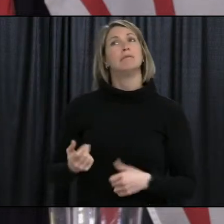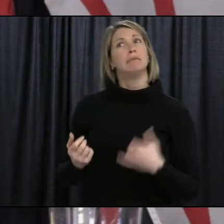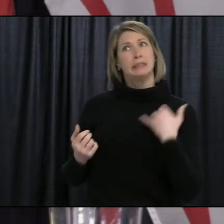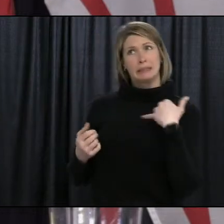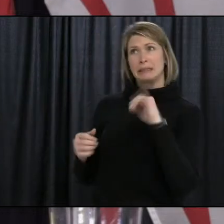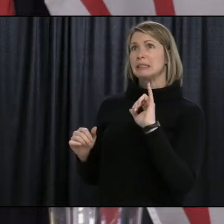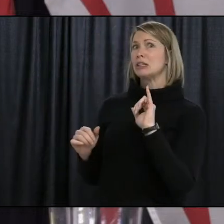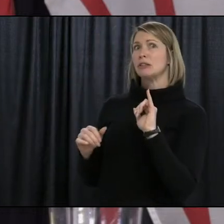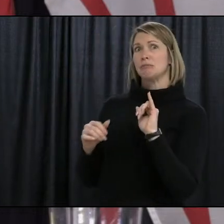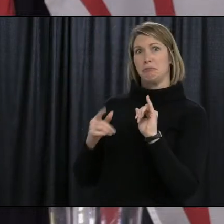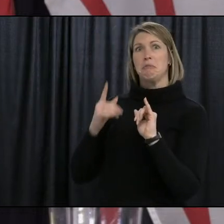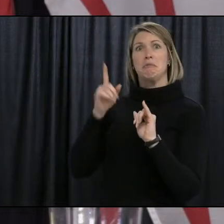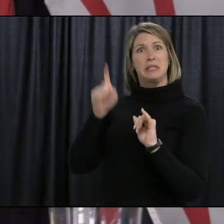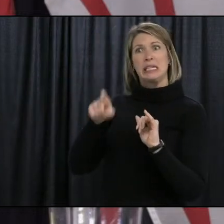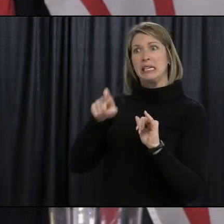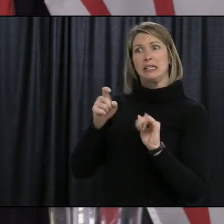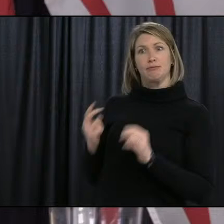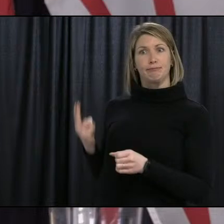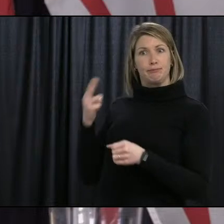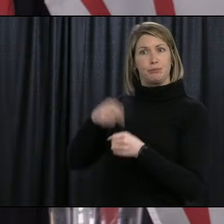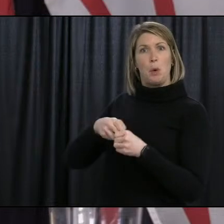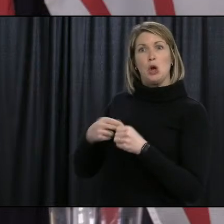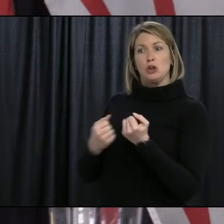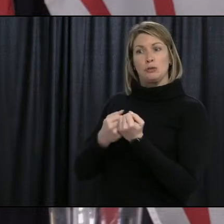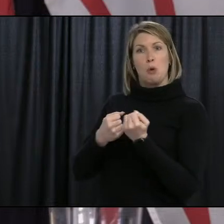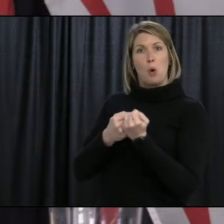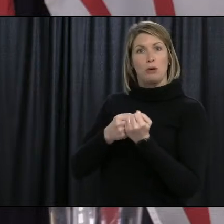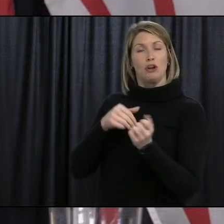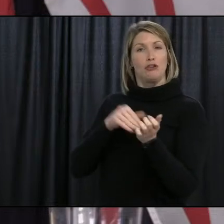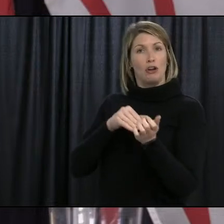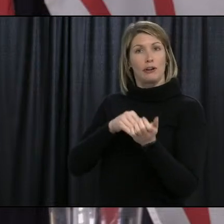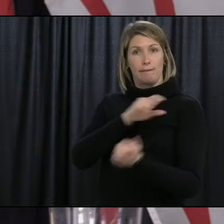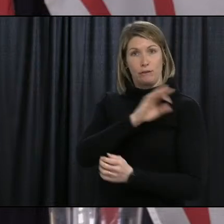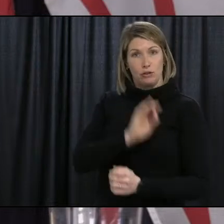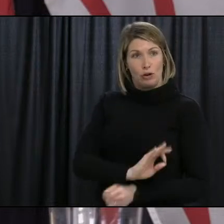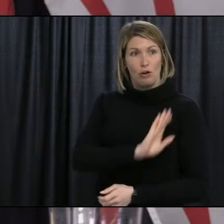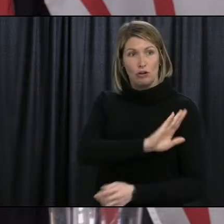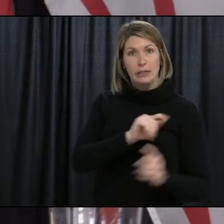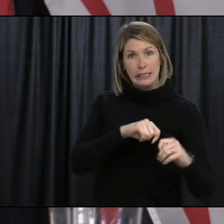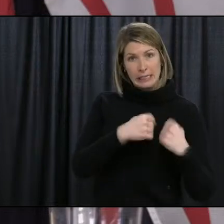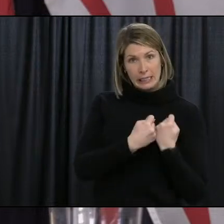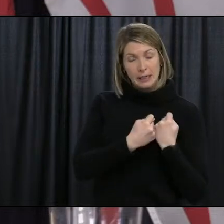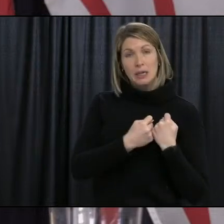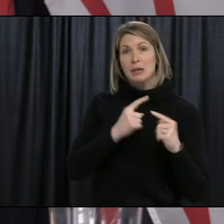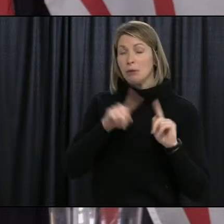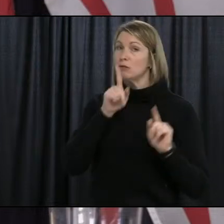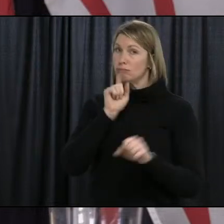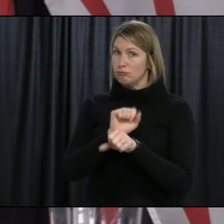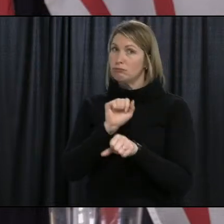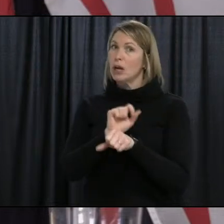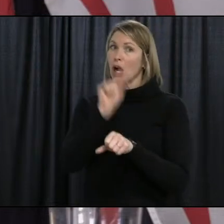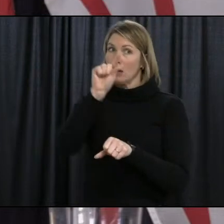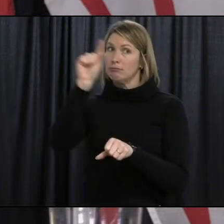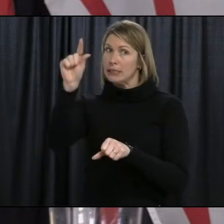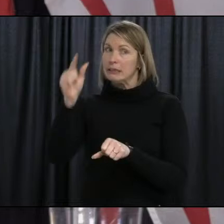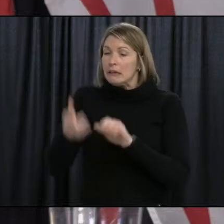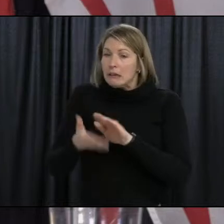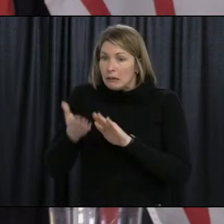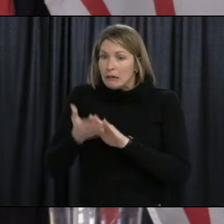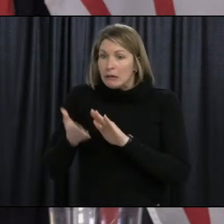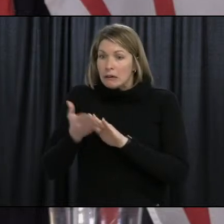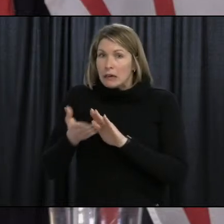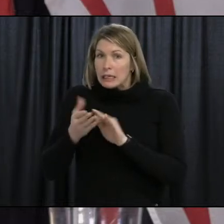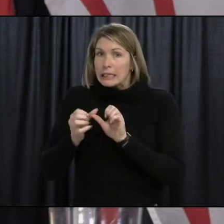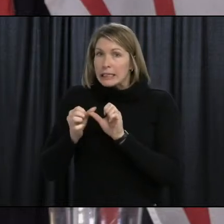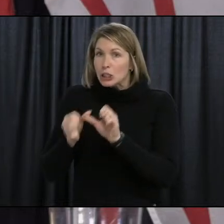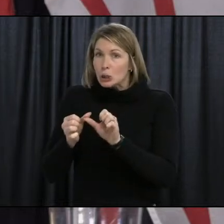mode, and we're here to support Dr. Fitzgerald and her team. But you're correct in that the situation has changed, and as you noticed, we've changed